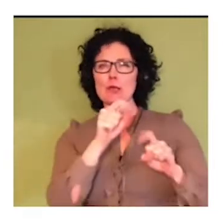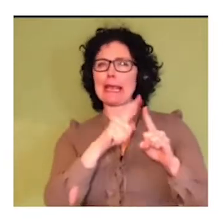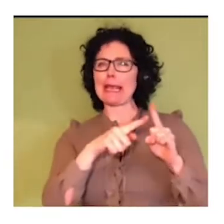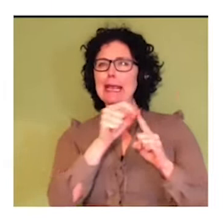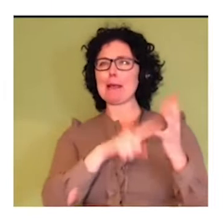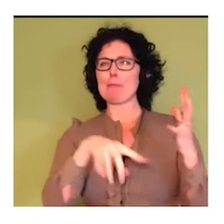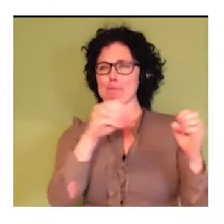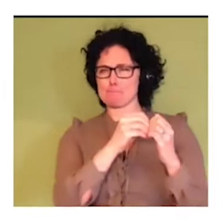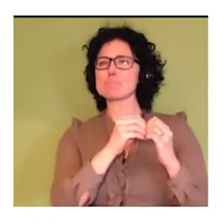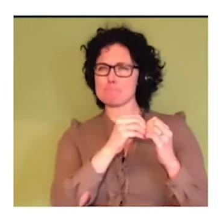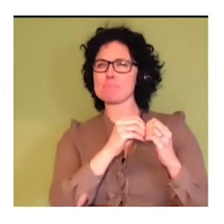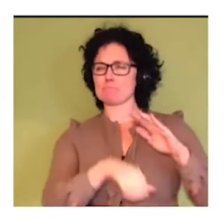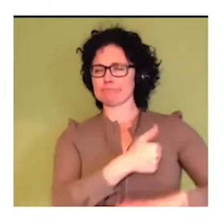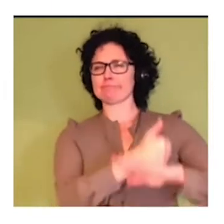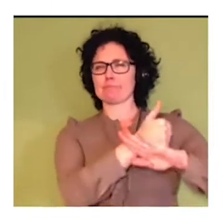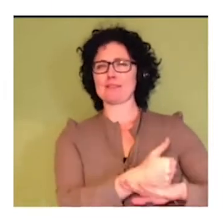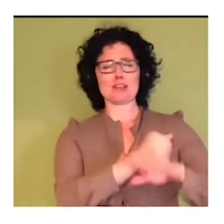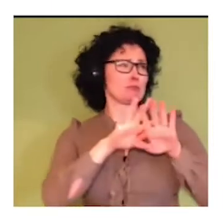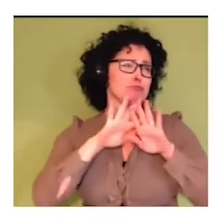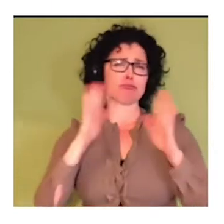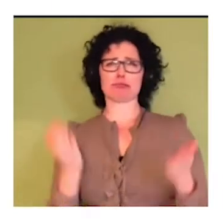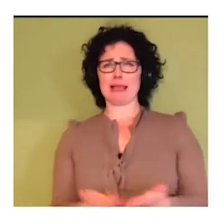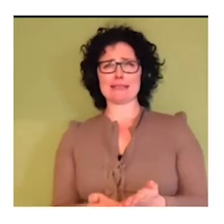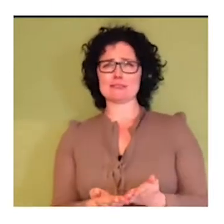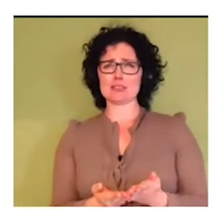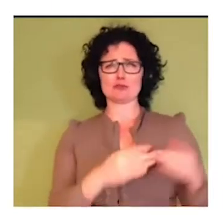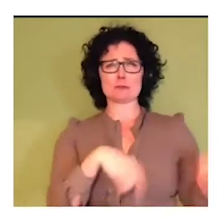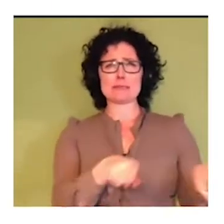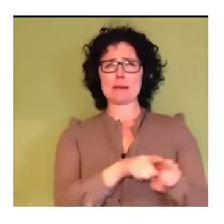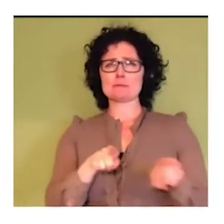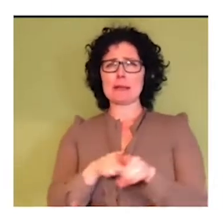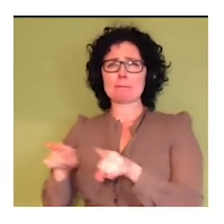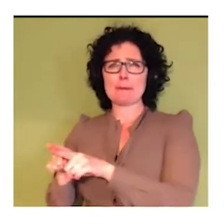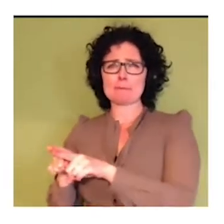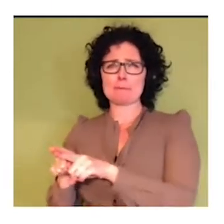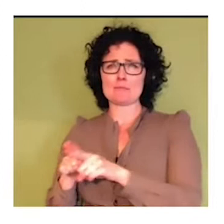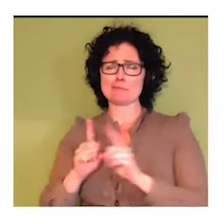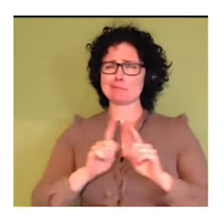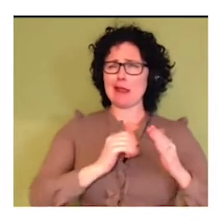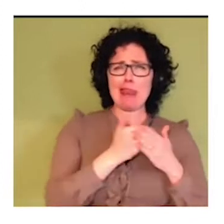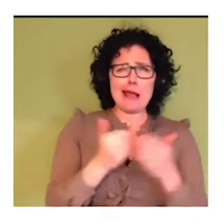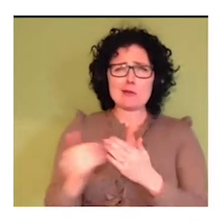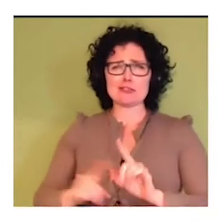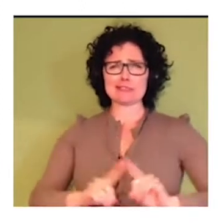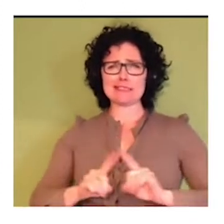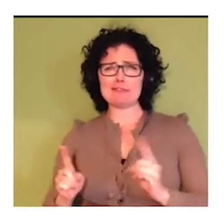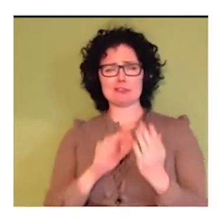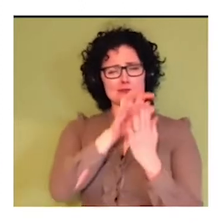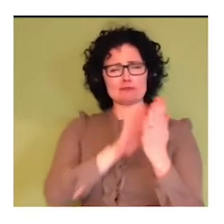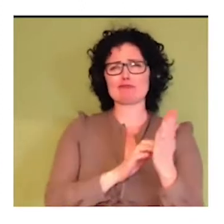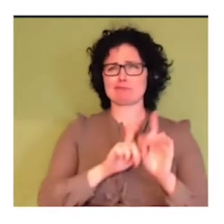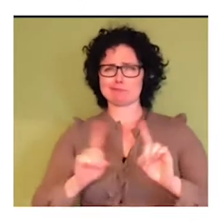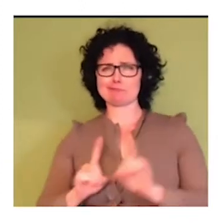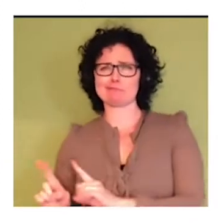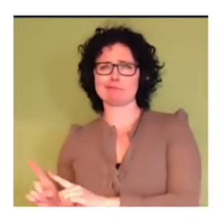book publishing all around the world. It's an international format for all sorts of languages and scripts. And if we think about